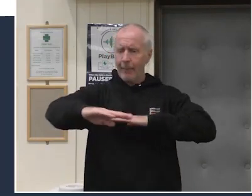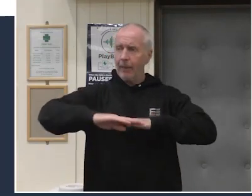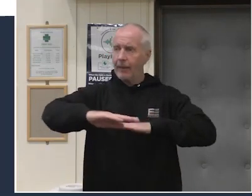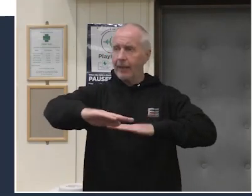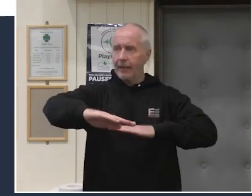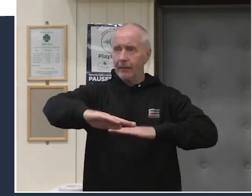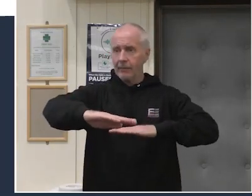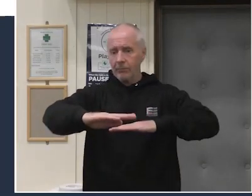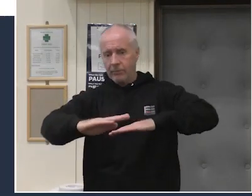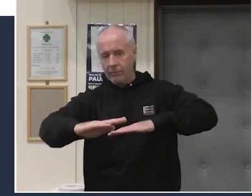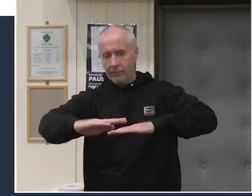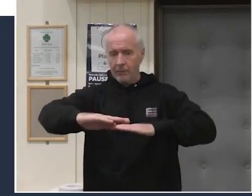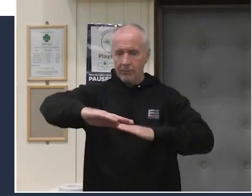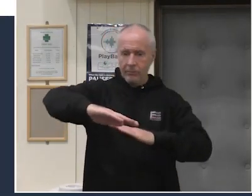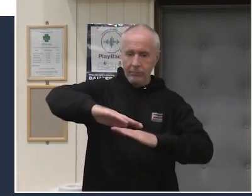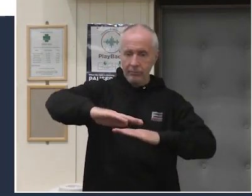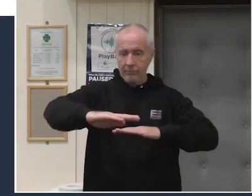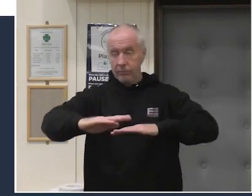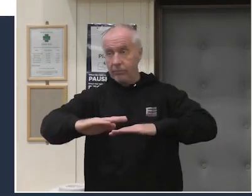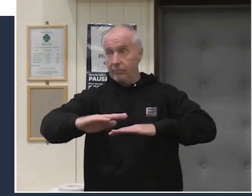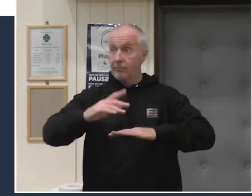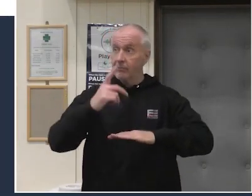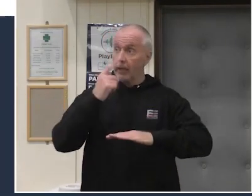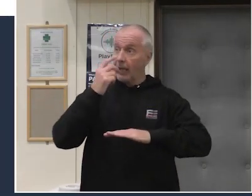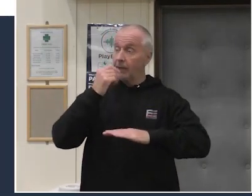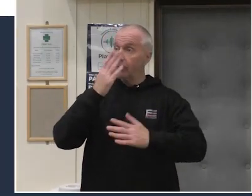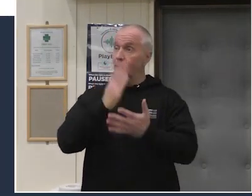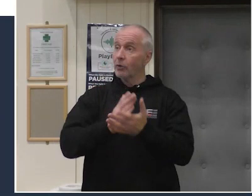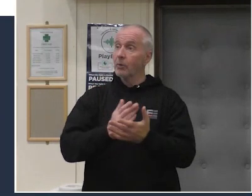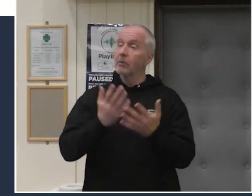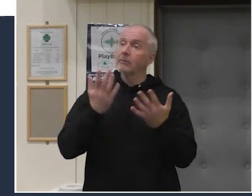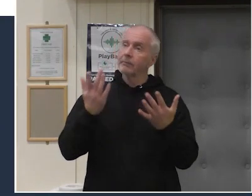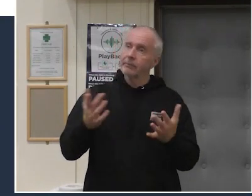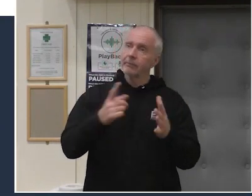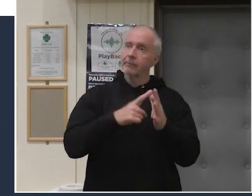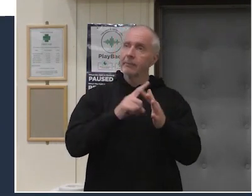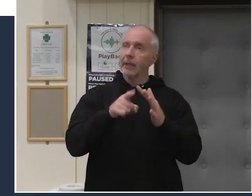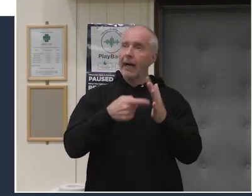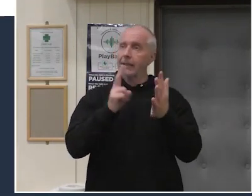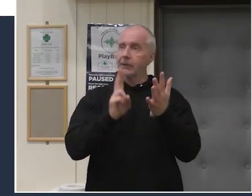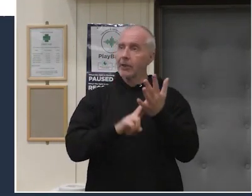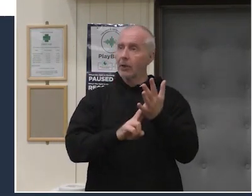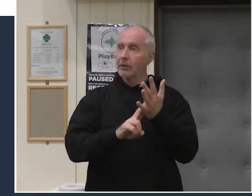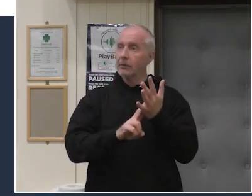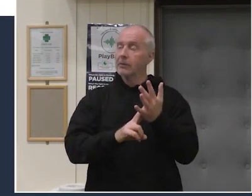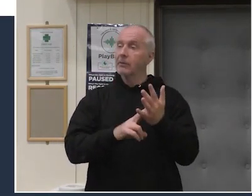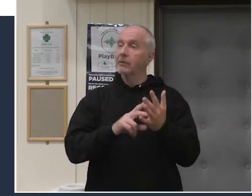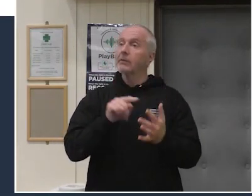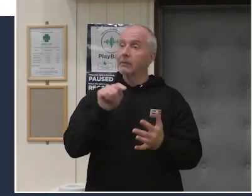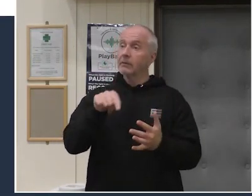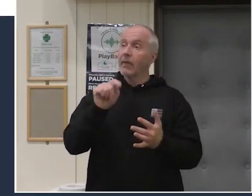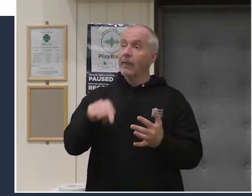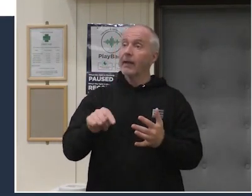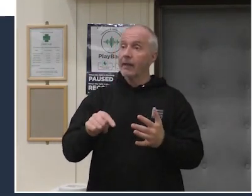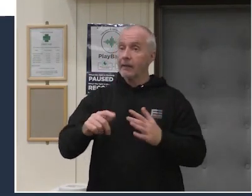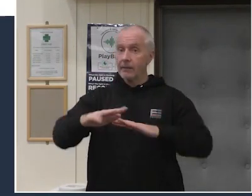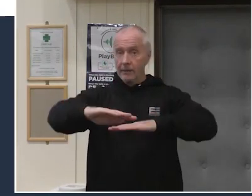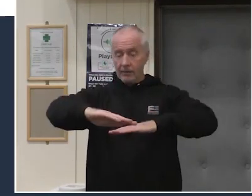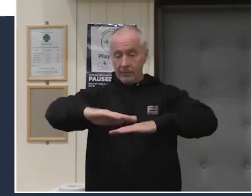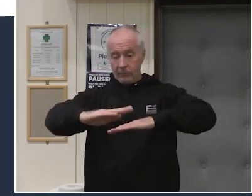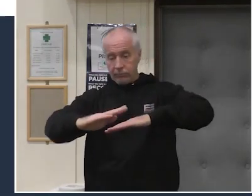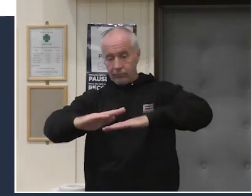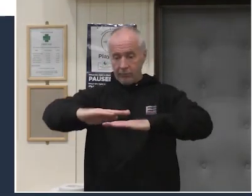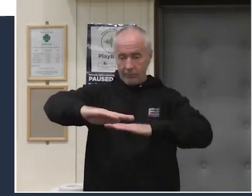side. Very true. That's where axions come about, because these little wobbles in this